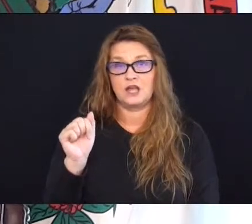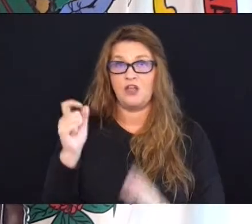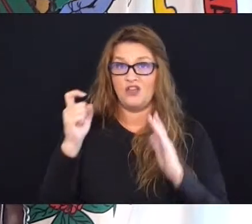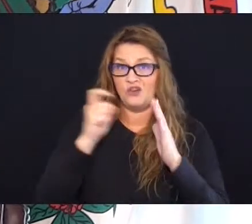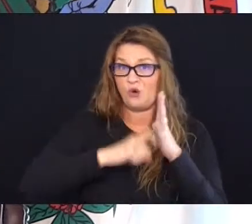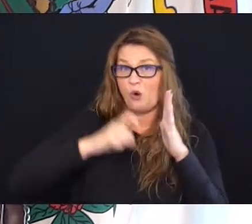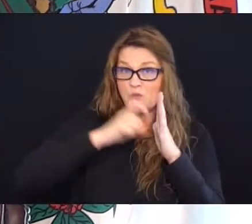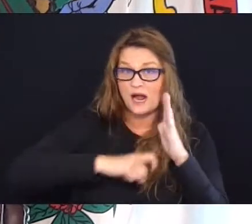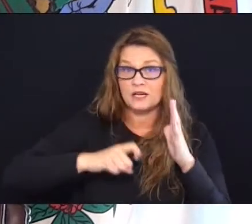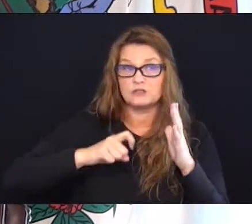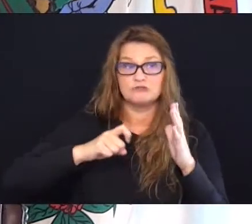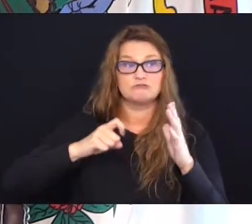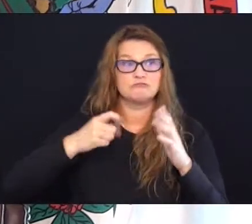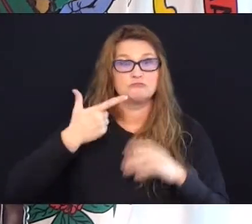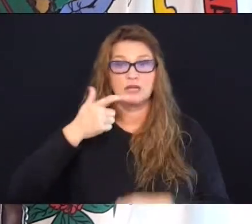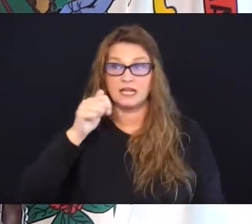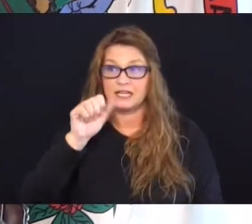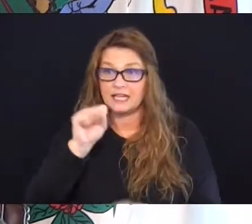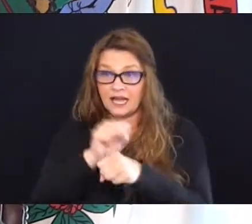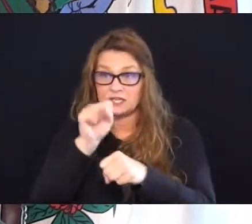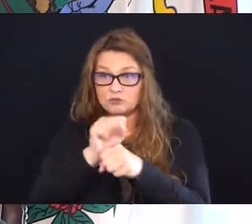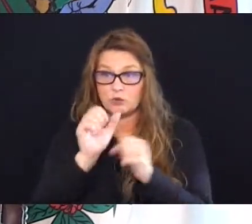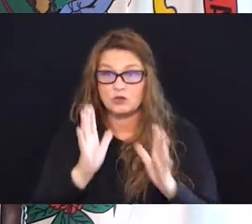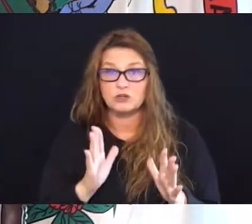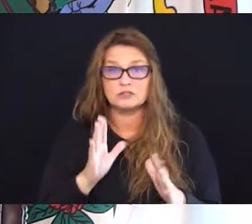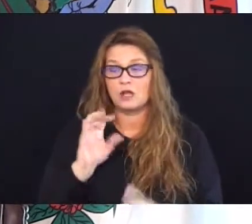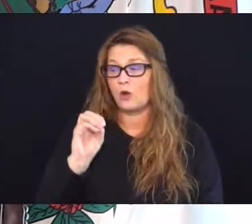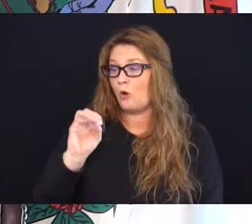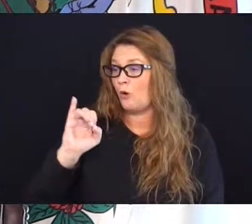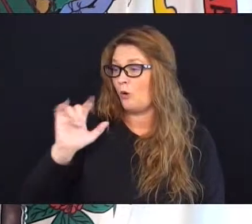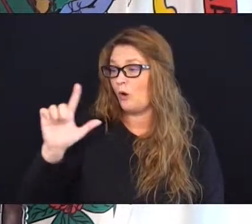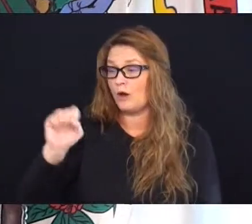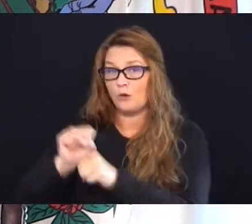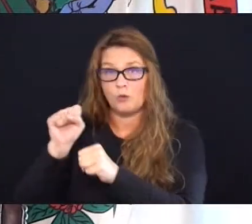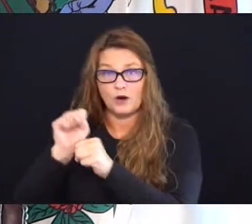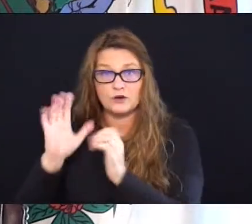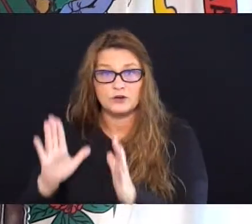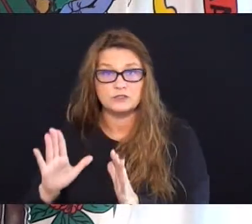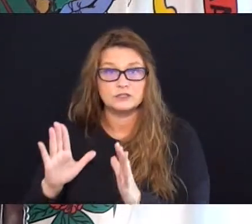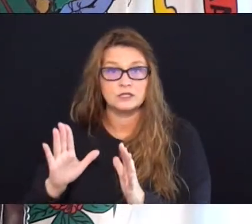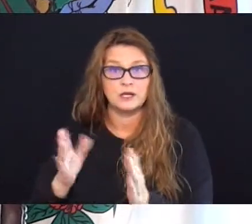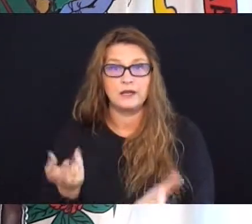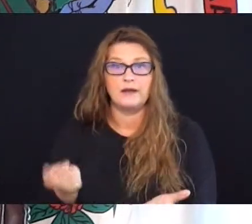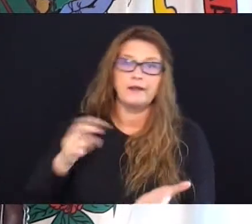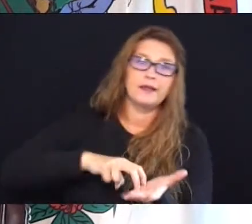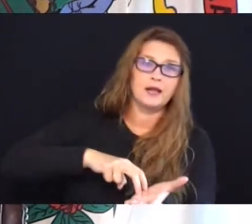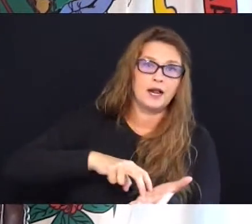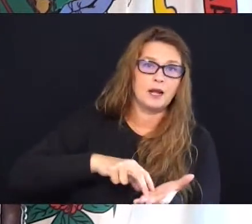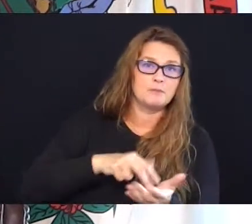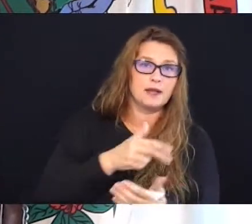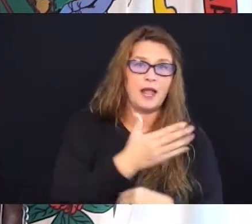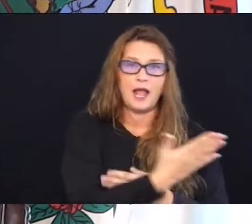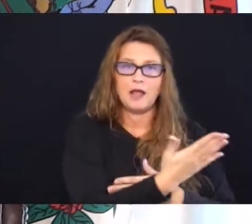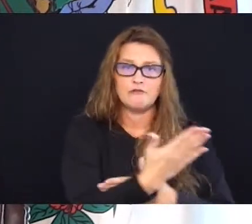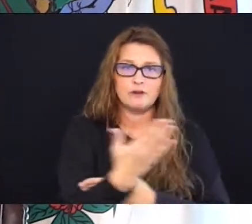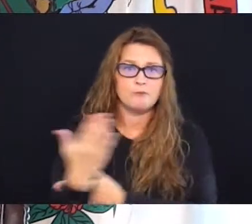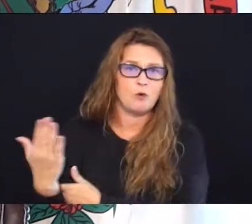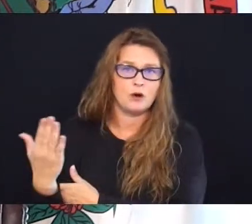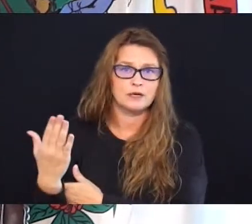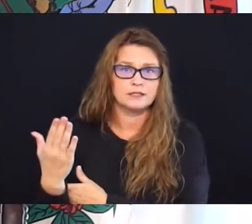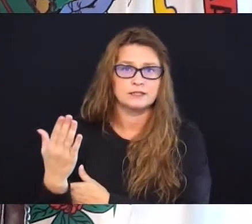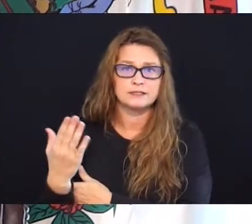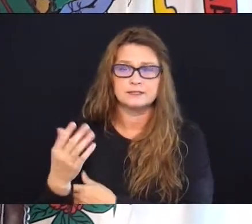miners, our gas workers, our oil workers, they get up every morning and they get their